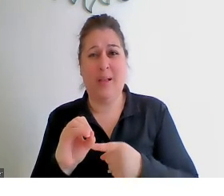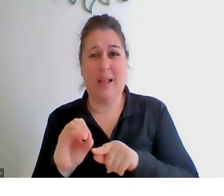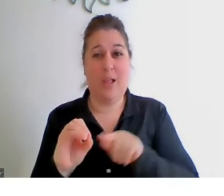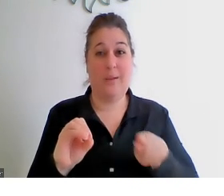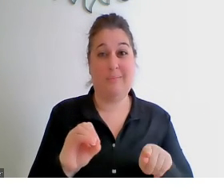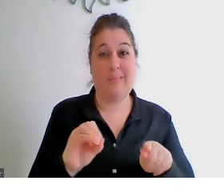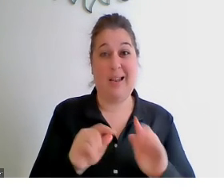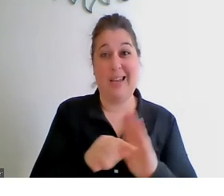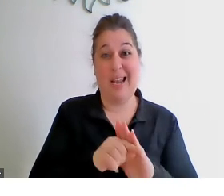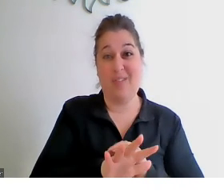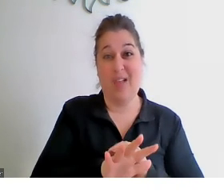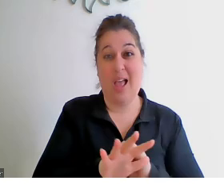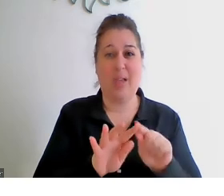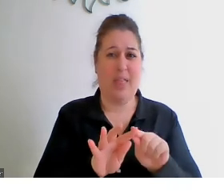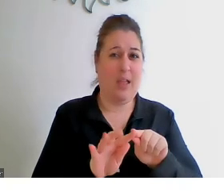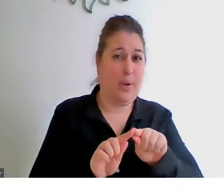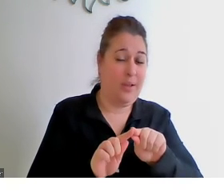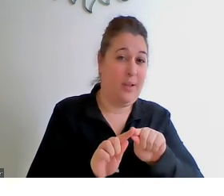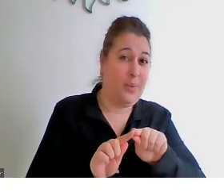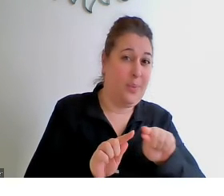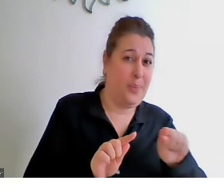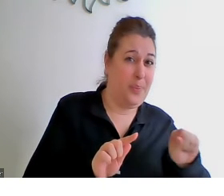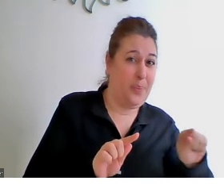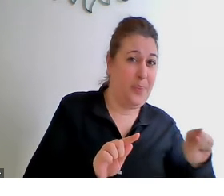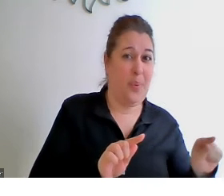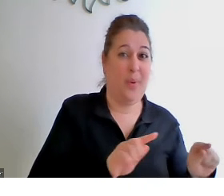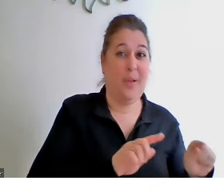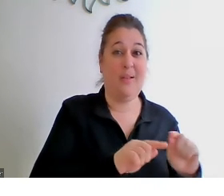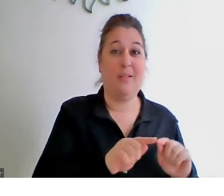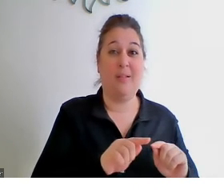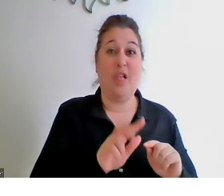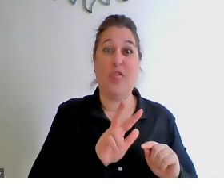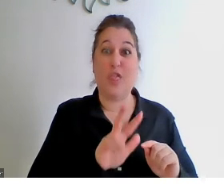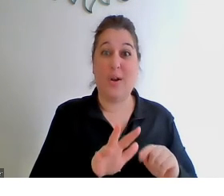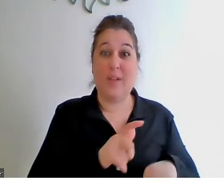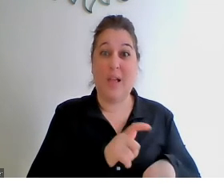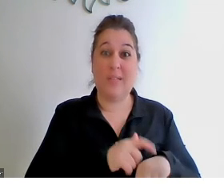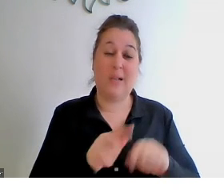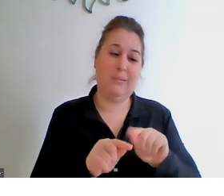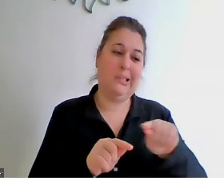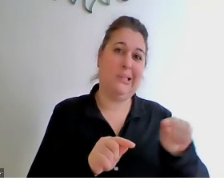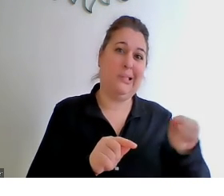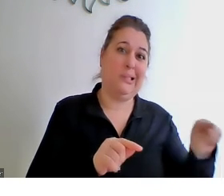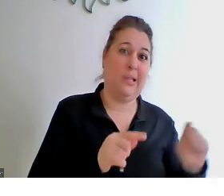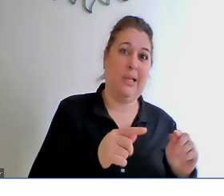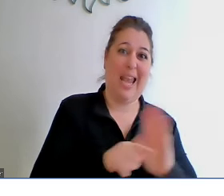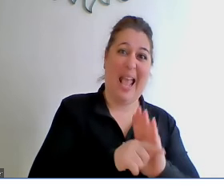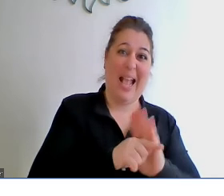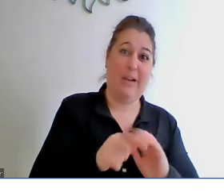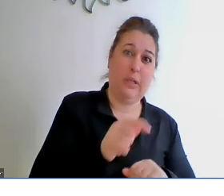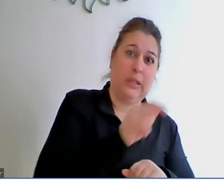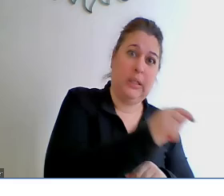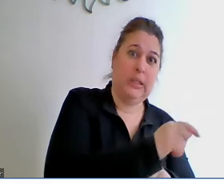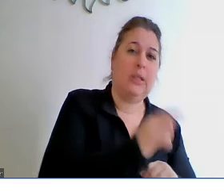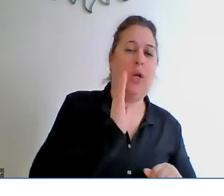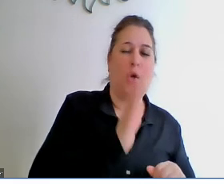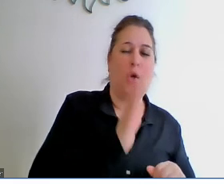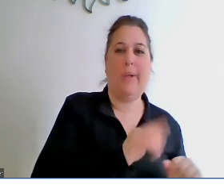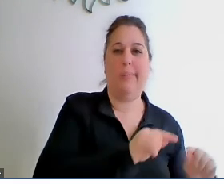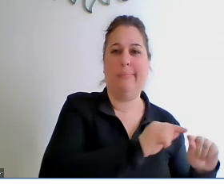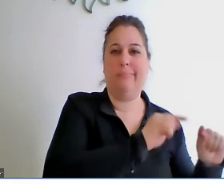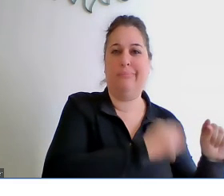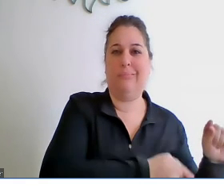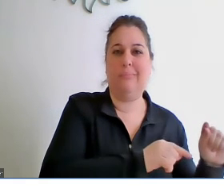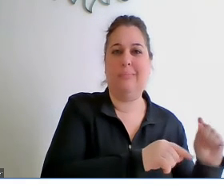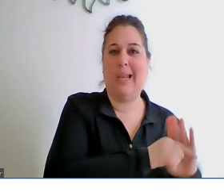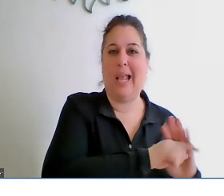minus 35. So you go 35 more than 5. You end up at negative 40. All right, now let's practice